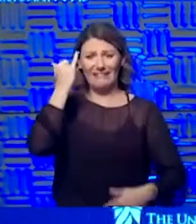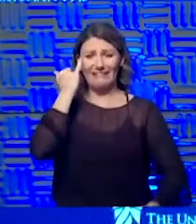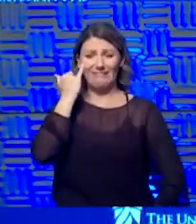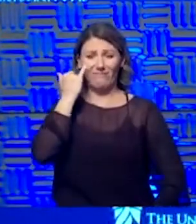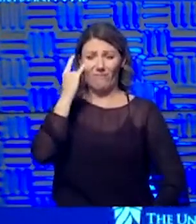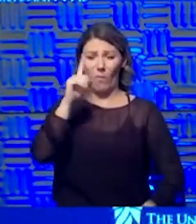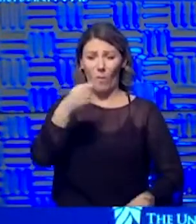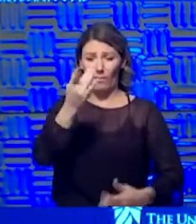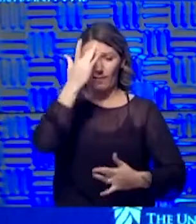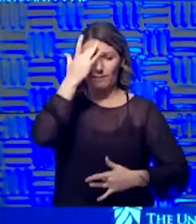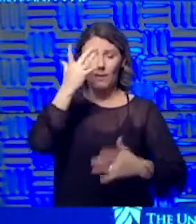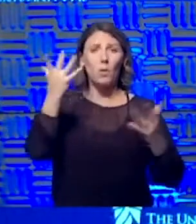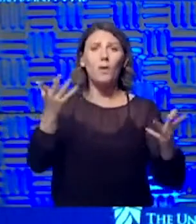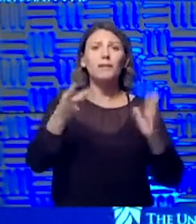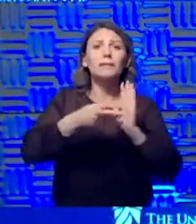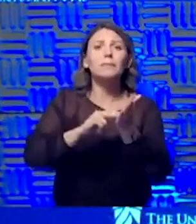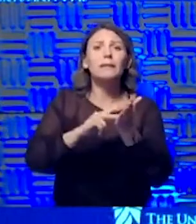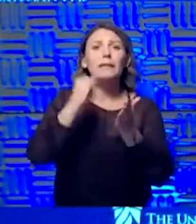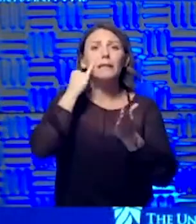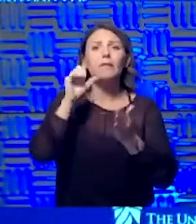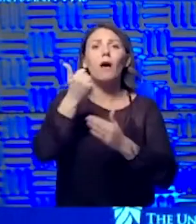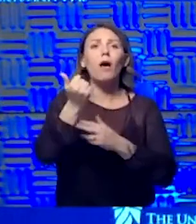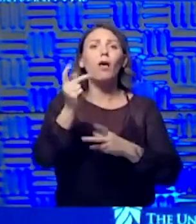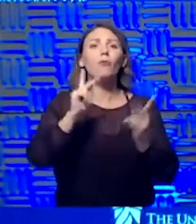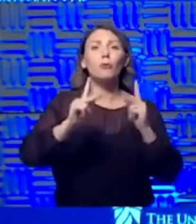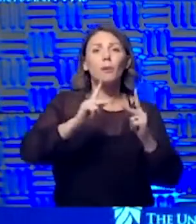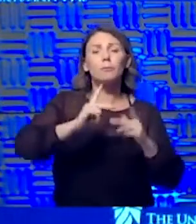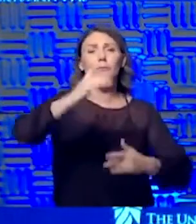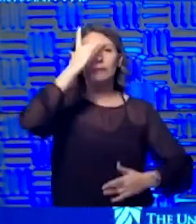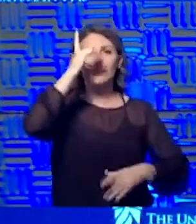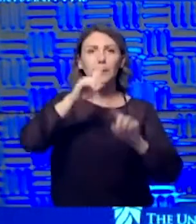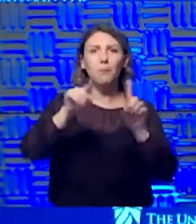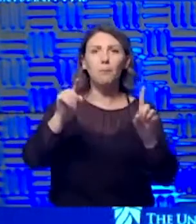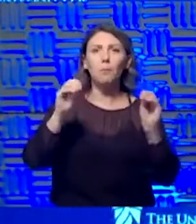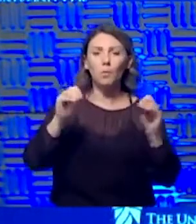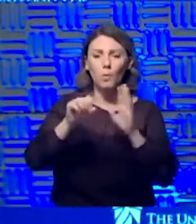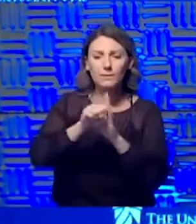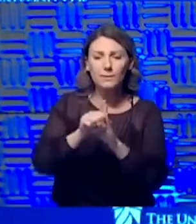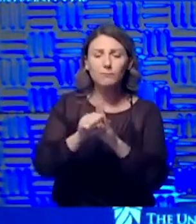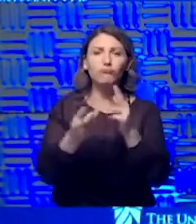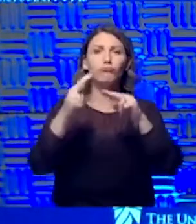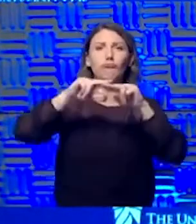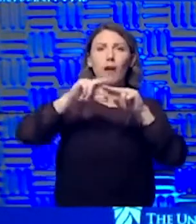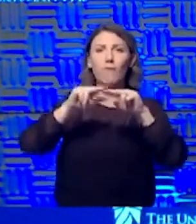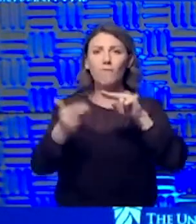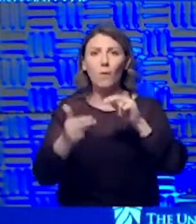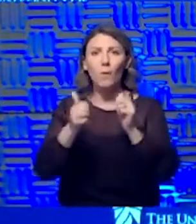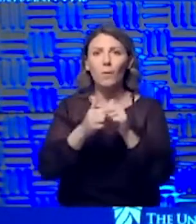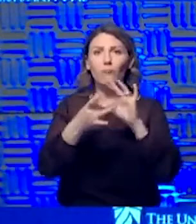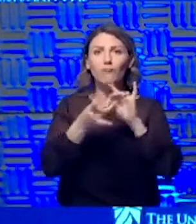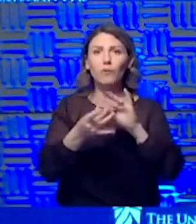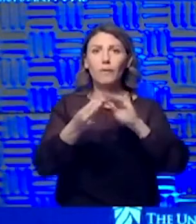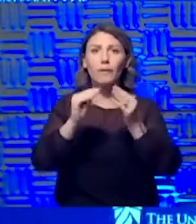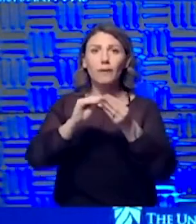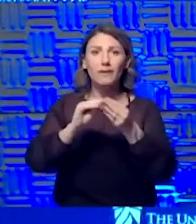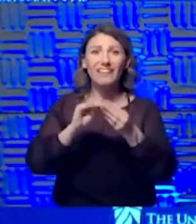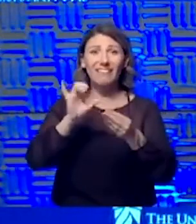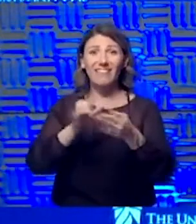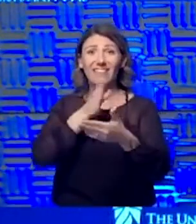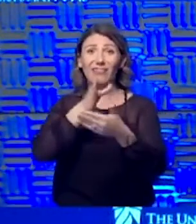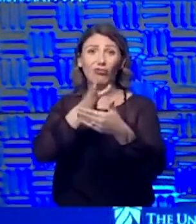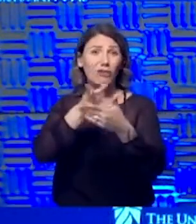the community and how many people are being infected and where are the rises and falls in those numbers. And that leads to different interventions that you can